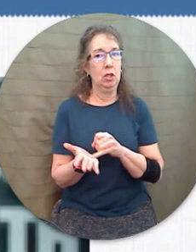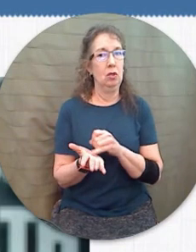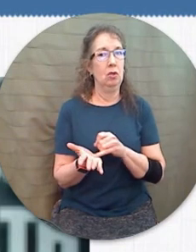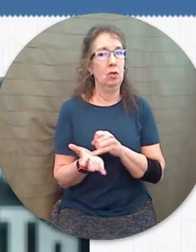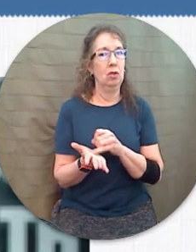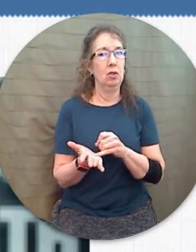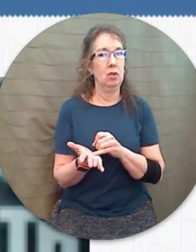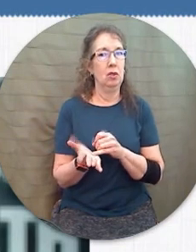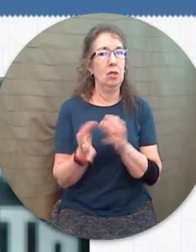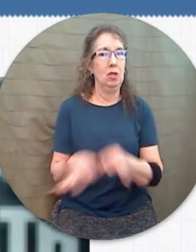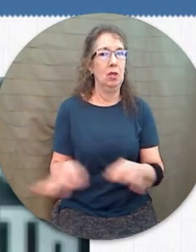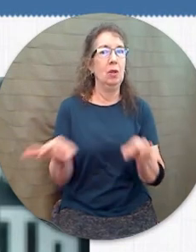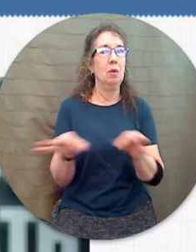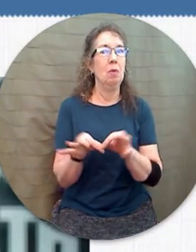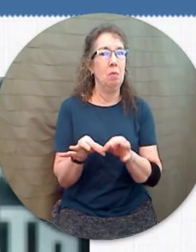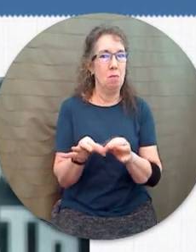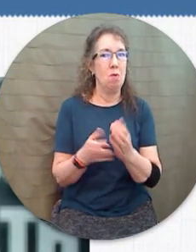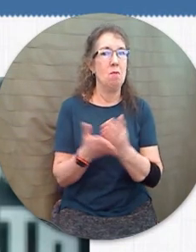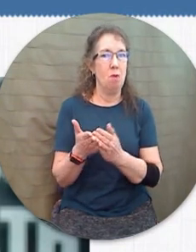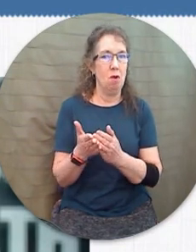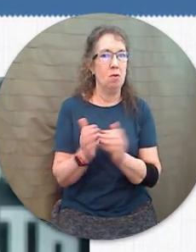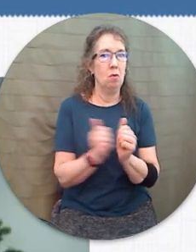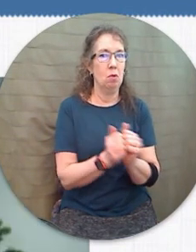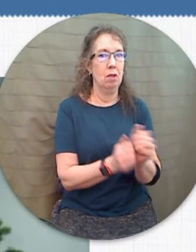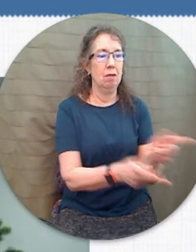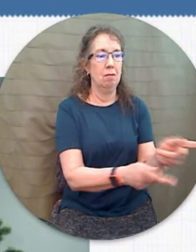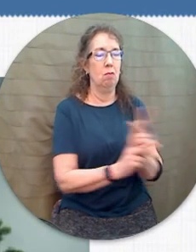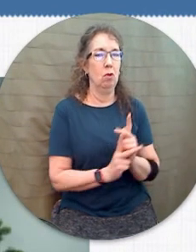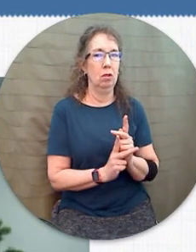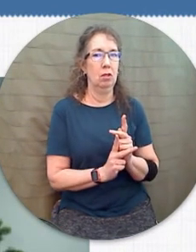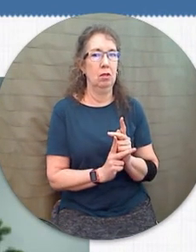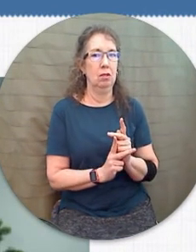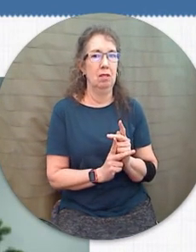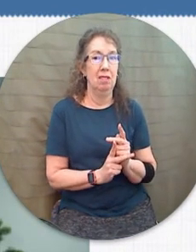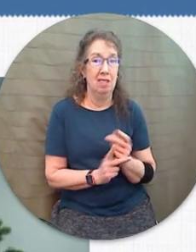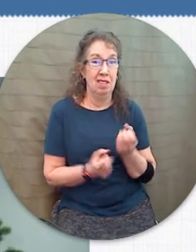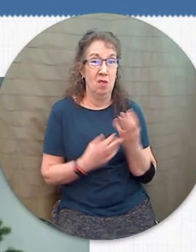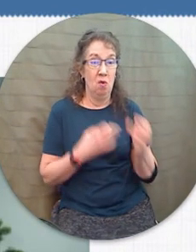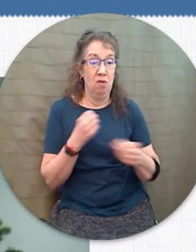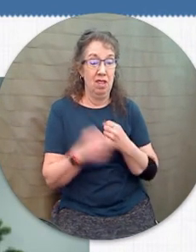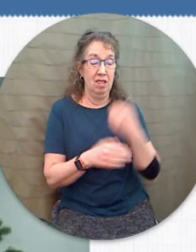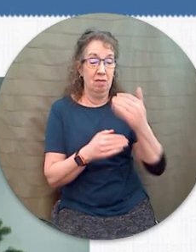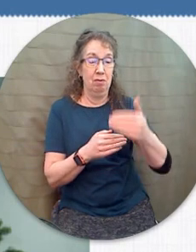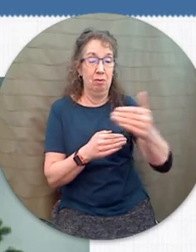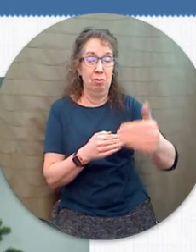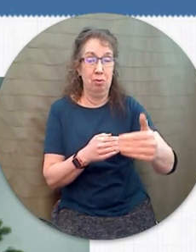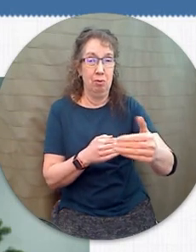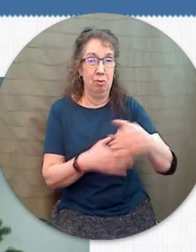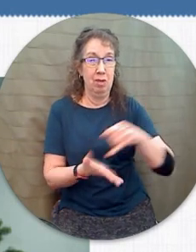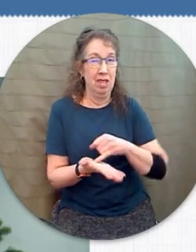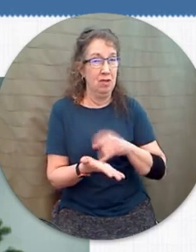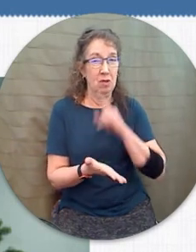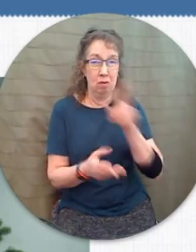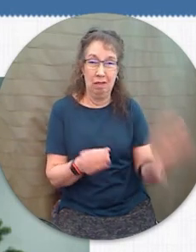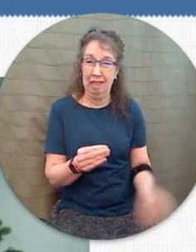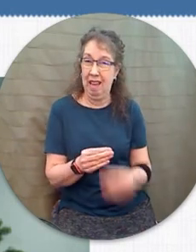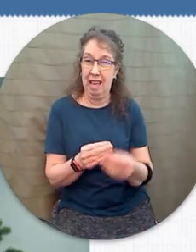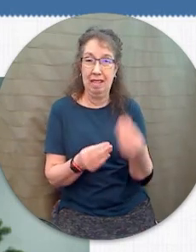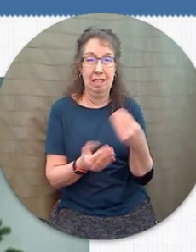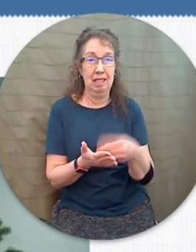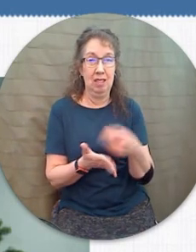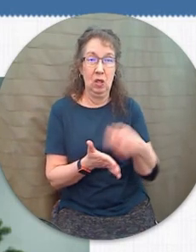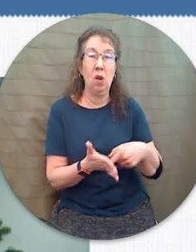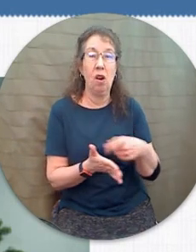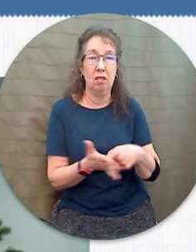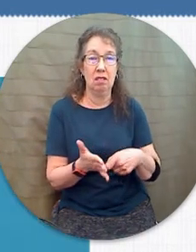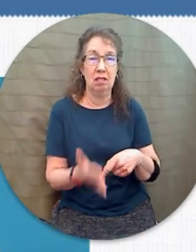real deal with mortgages. Like over the long term, interest is crazy. I mean, like you pay $93,000